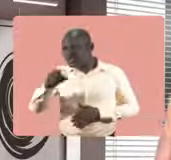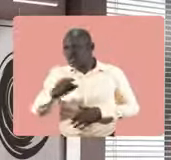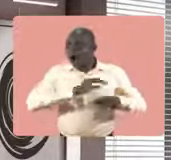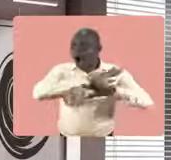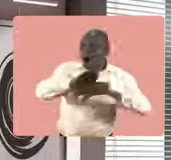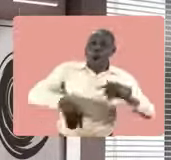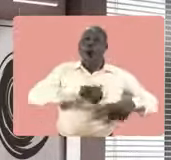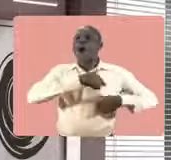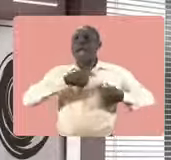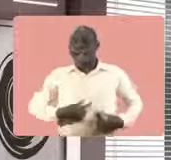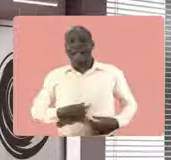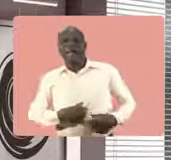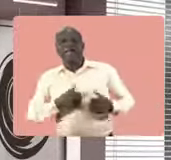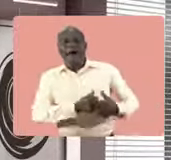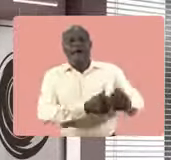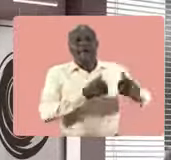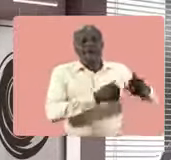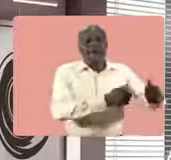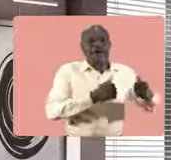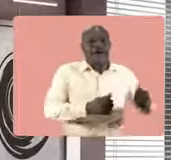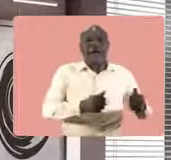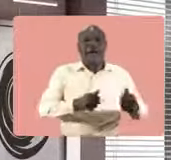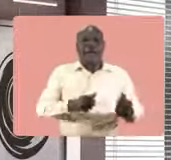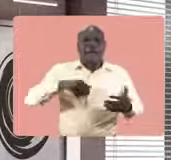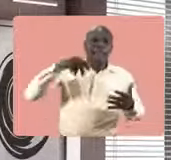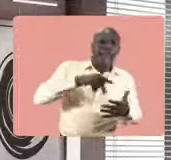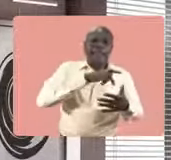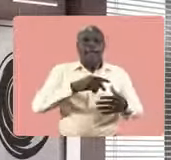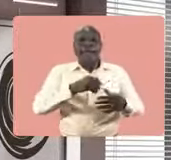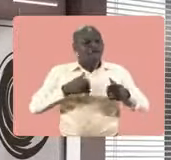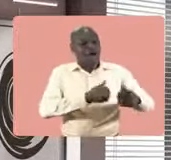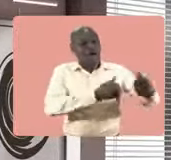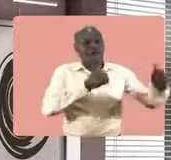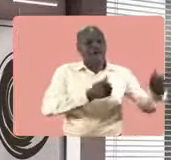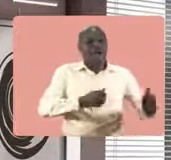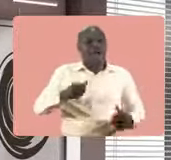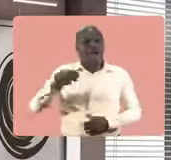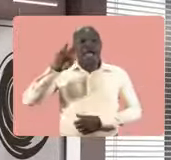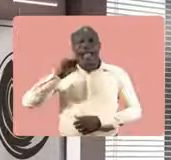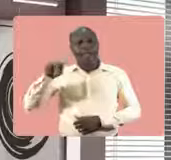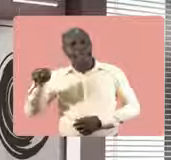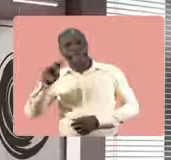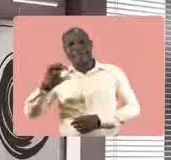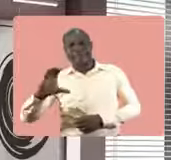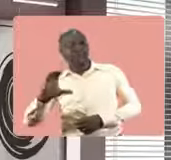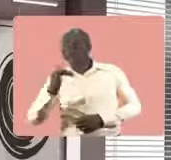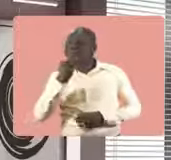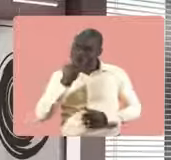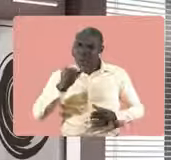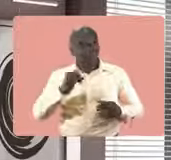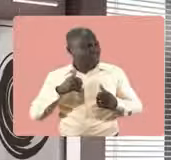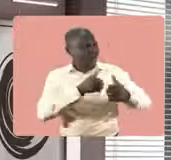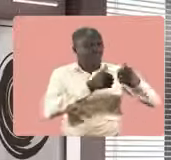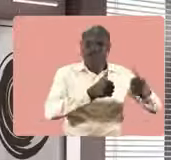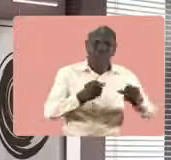wure enhye onyankopon mu na ode ne wure ehye enipa mu ekọ pem se ebeduru ebre bi no na